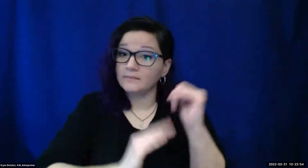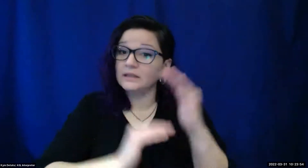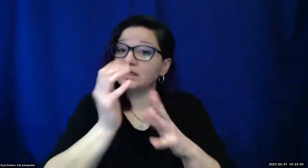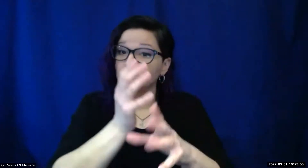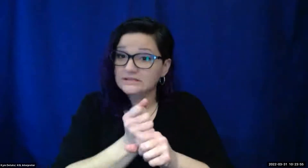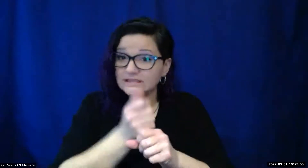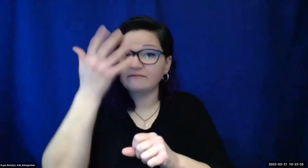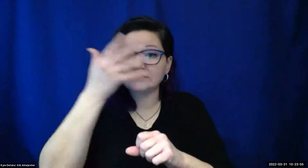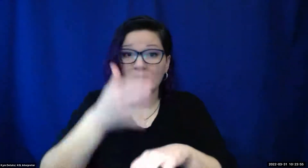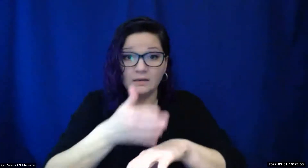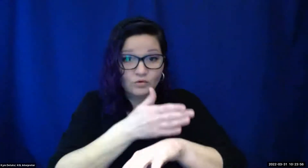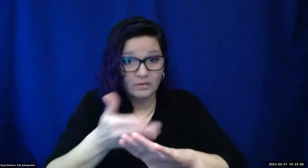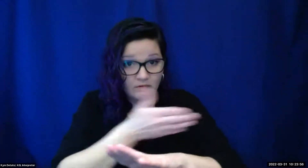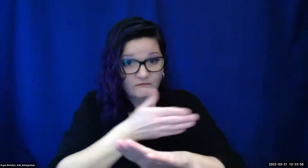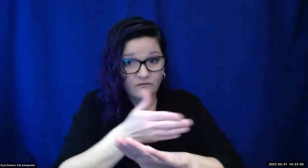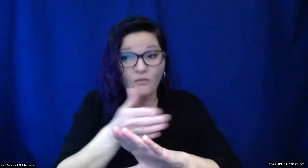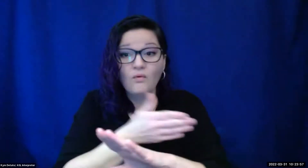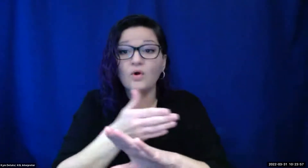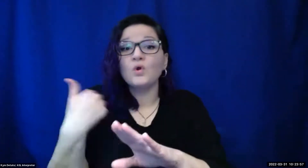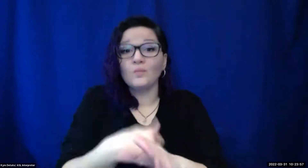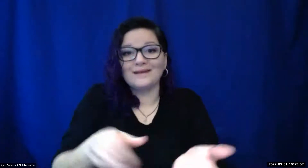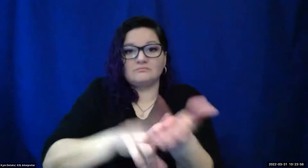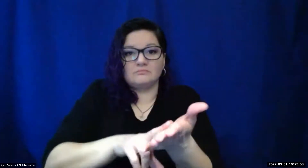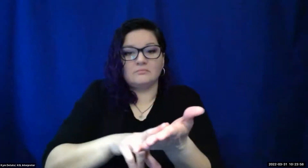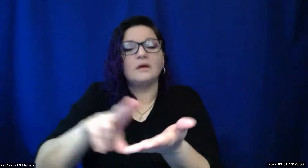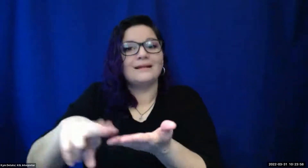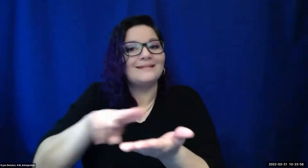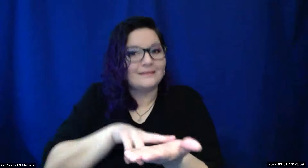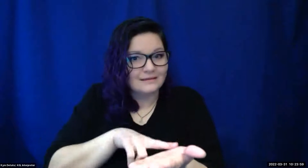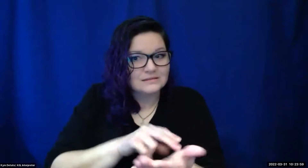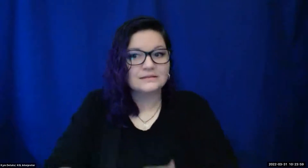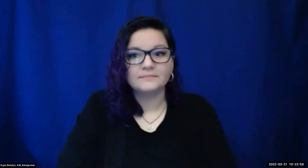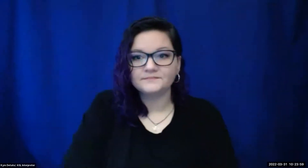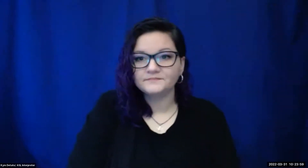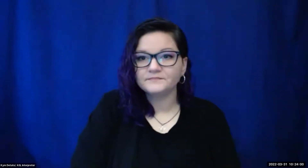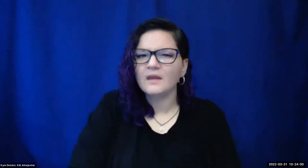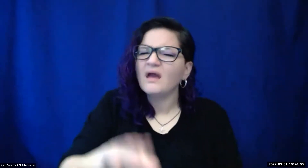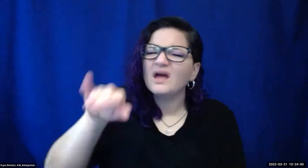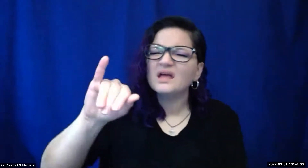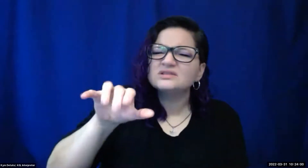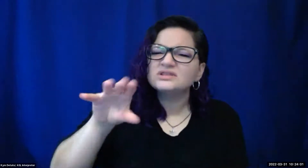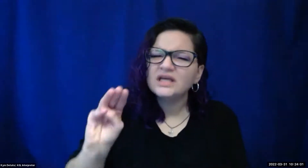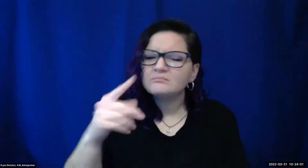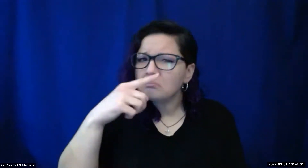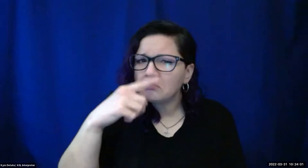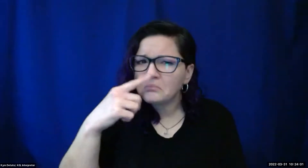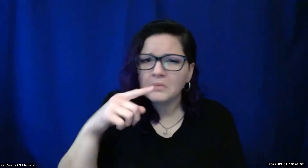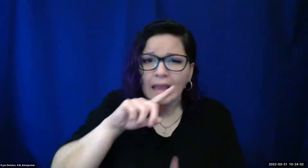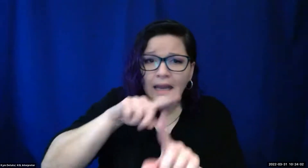improvement before we had signed on the lease. Jim, could you take that